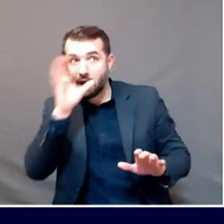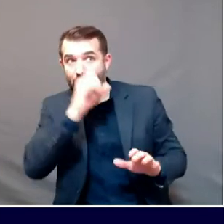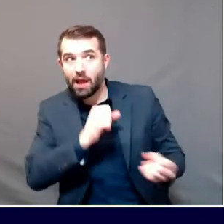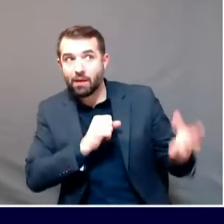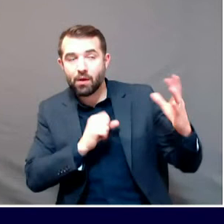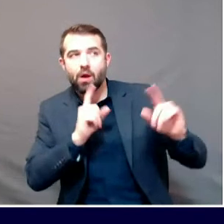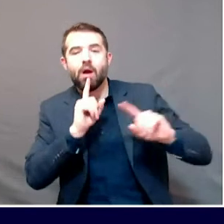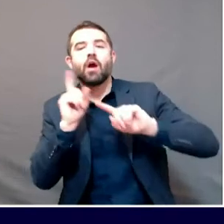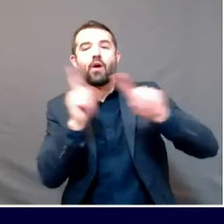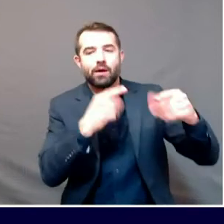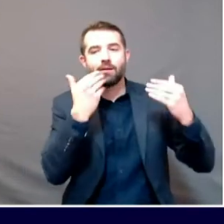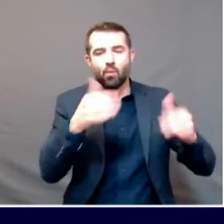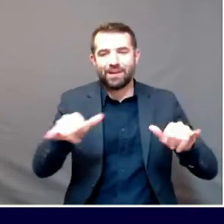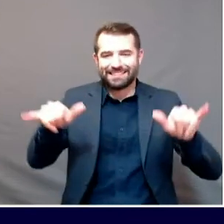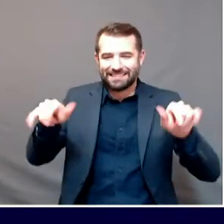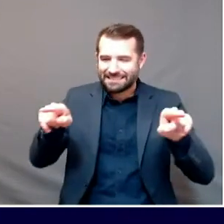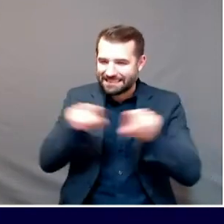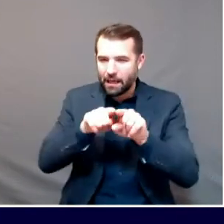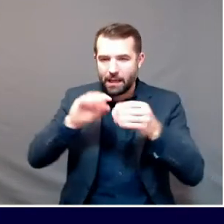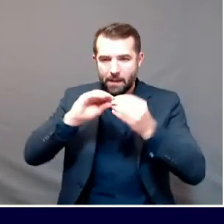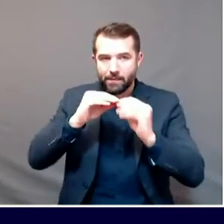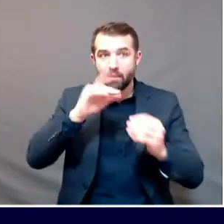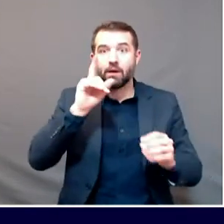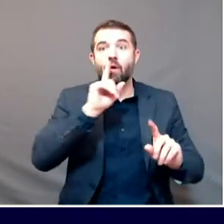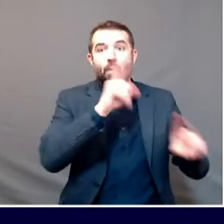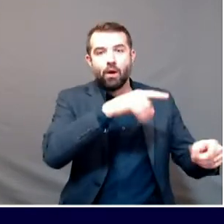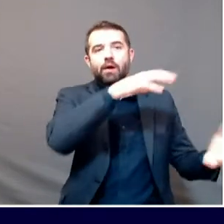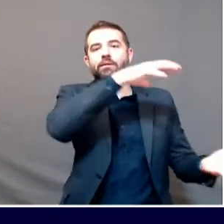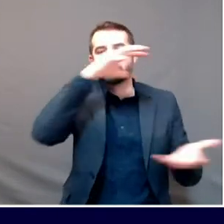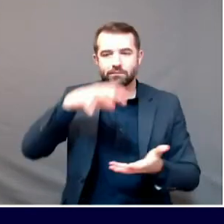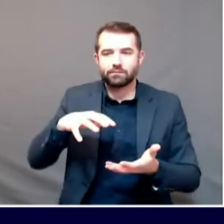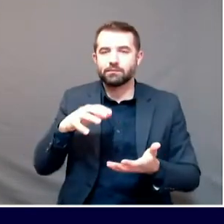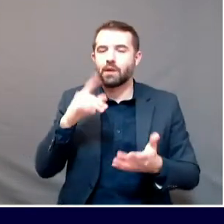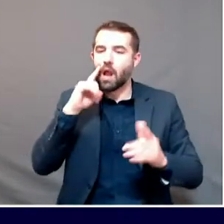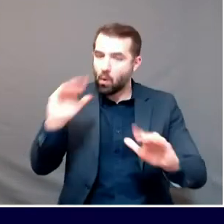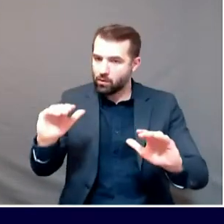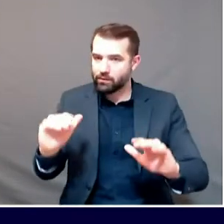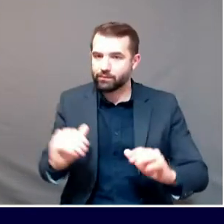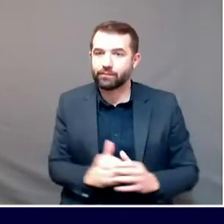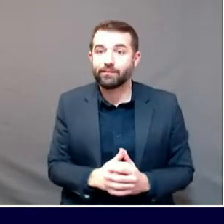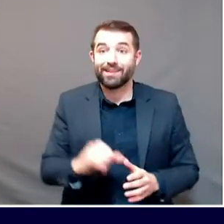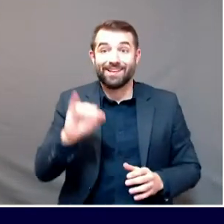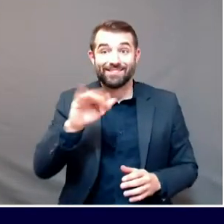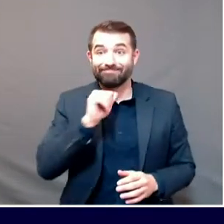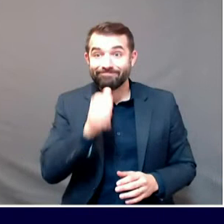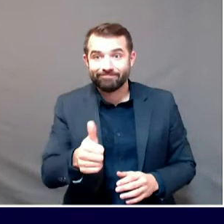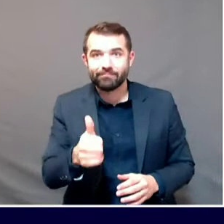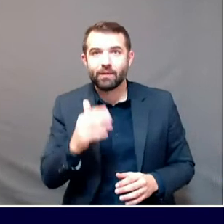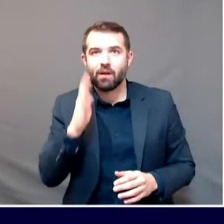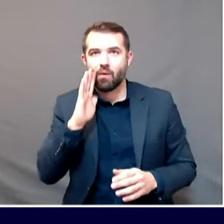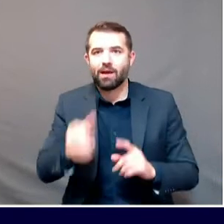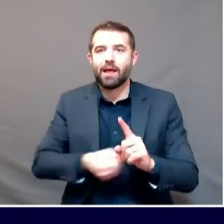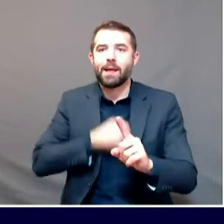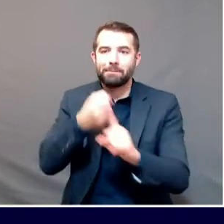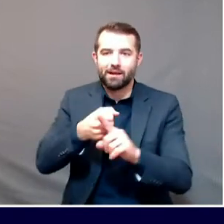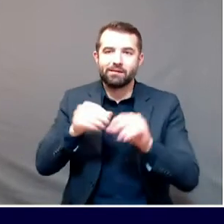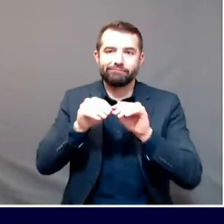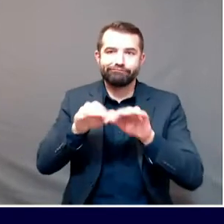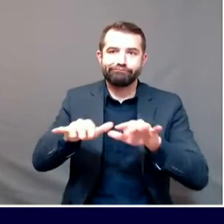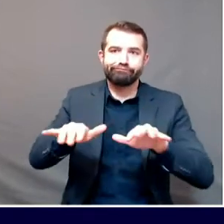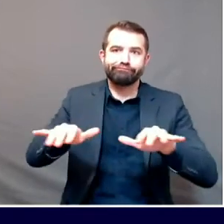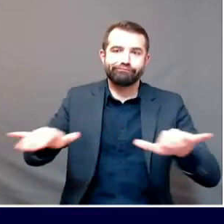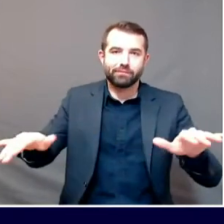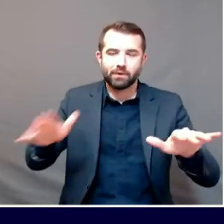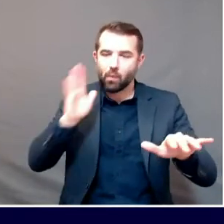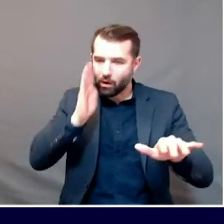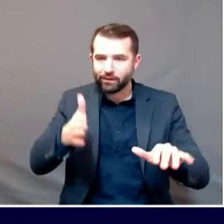5, 6, et cetera. And then we'll know whether there are these ripple effects. Right now, the most immediate one is the one I mentioned.